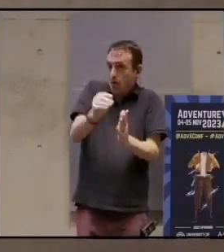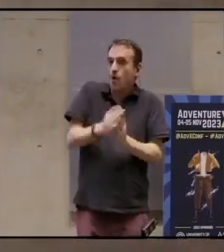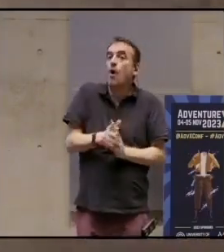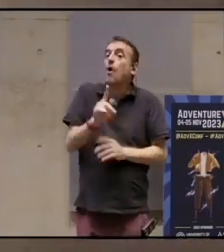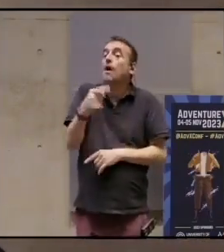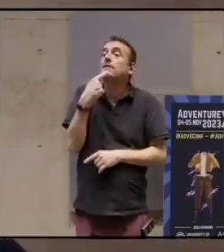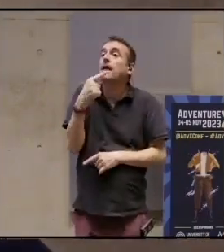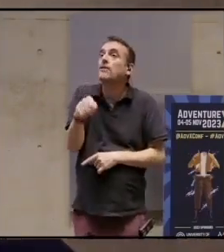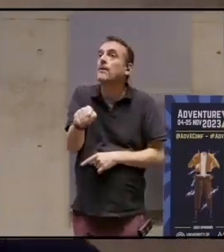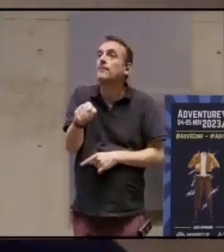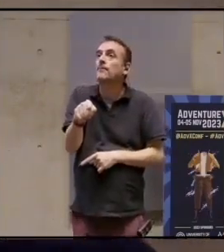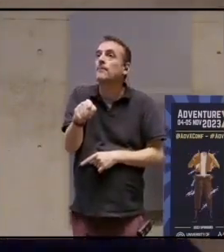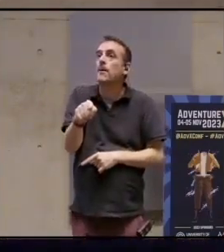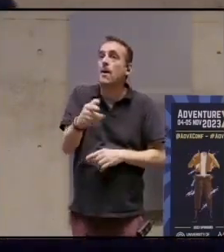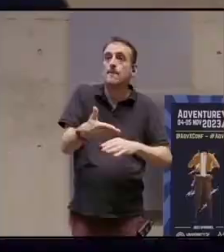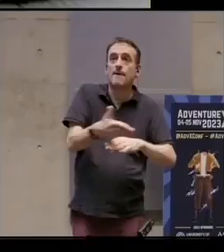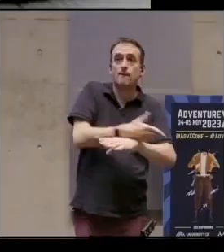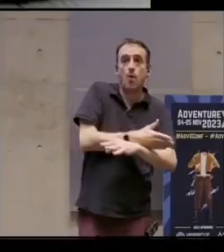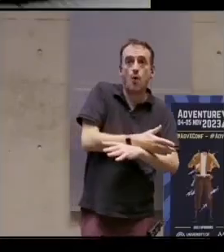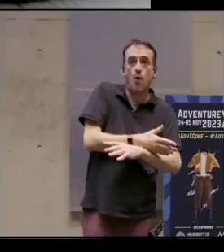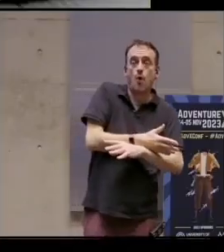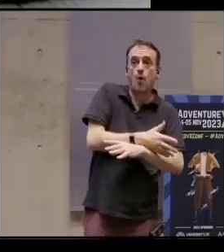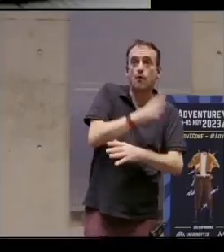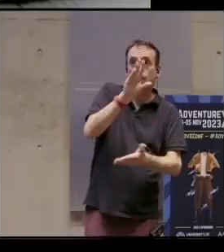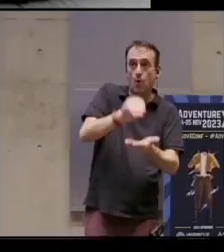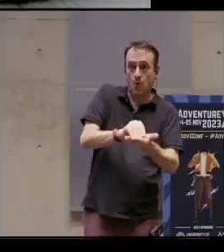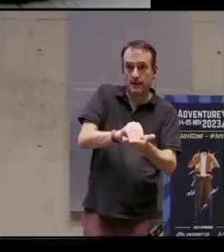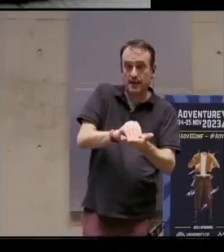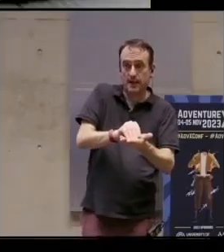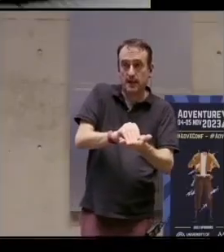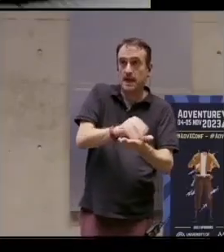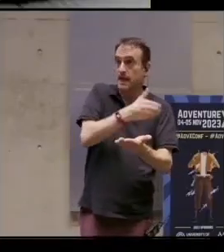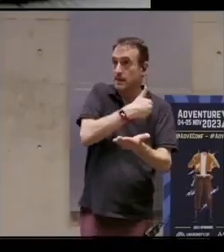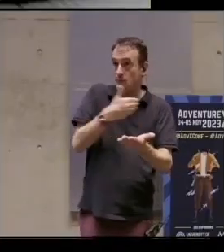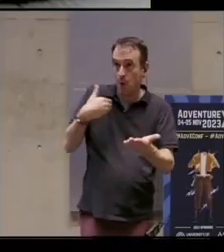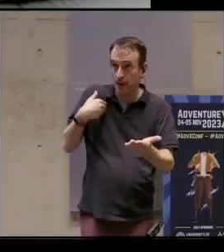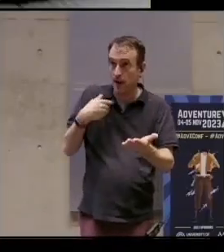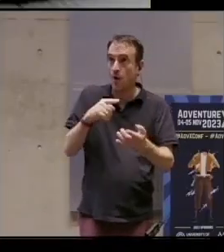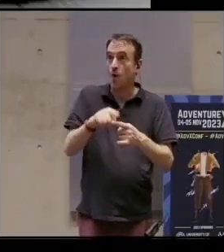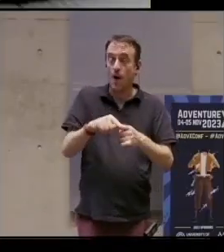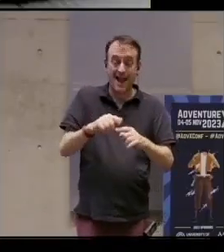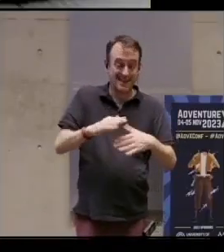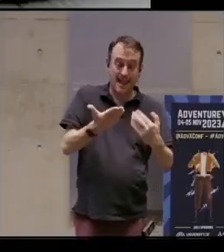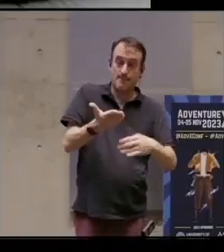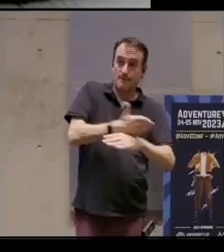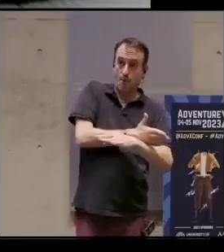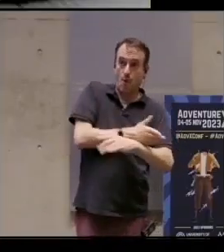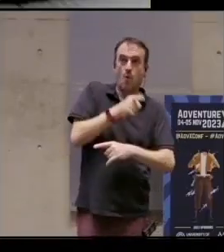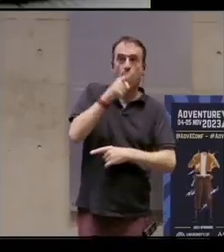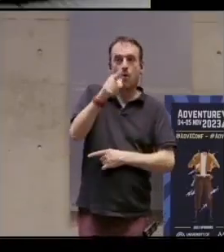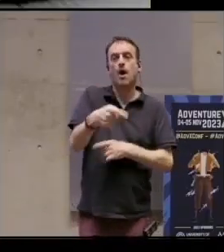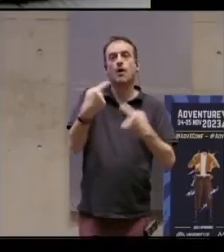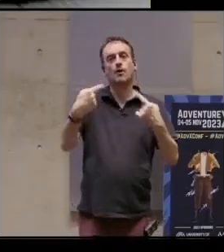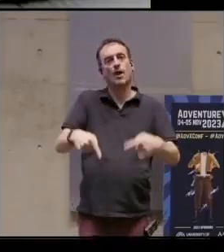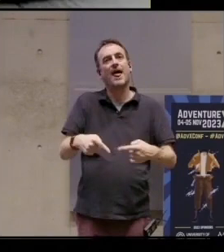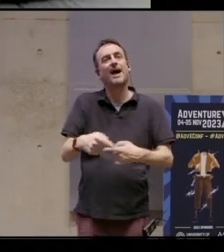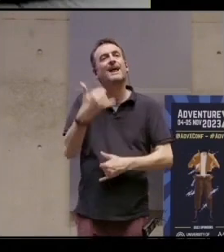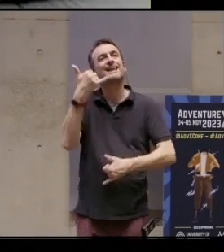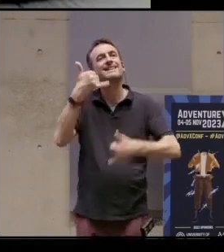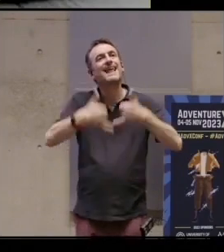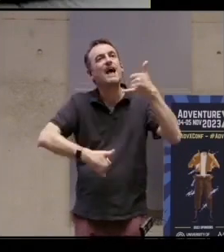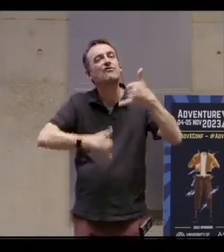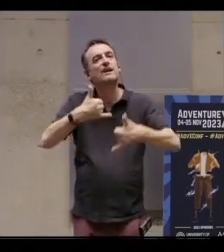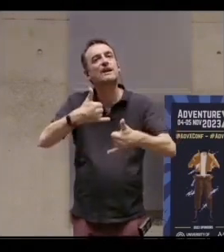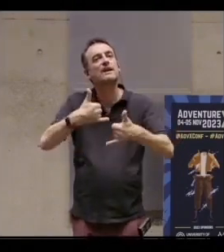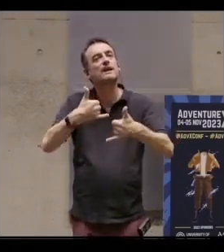dairy beforehand, the morning of, or even the day before, because it is also death to